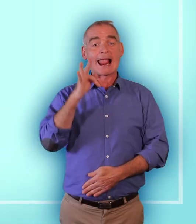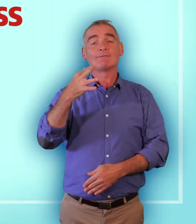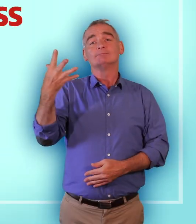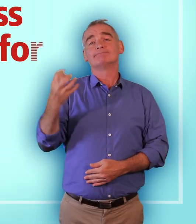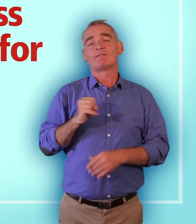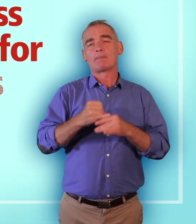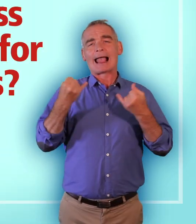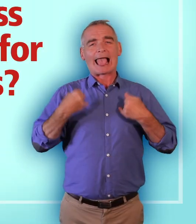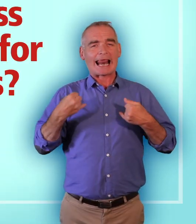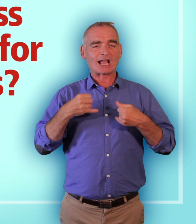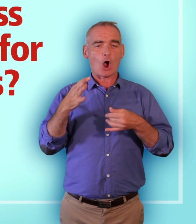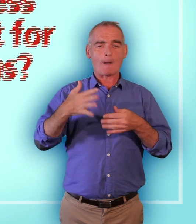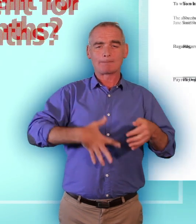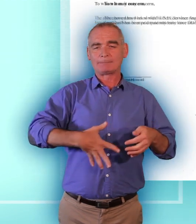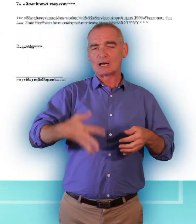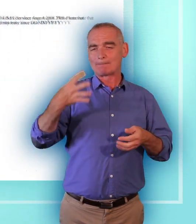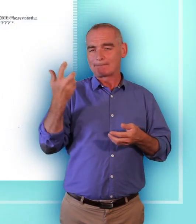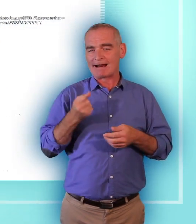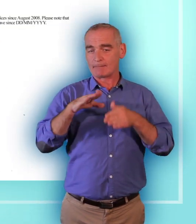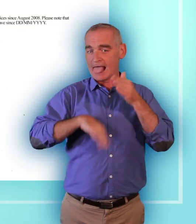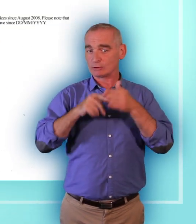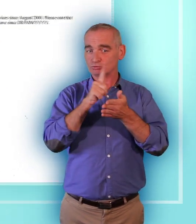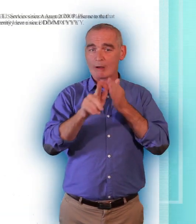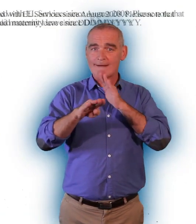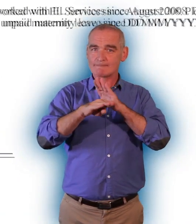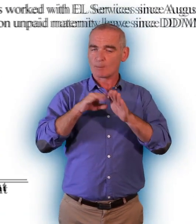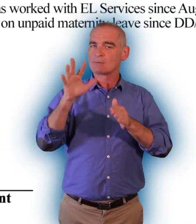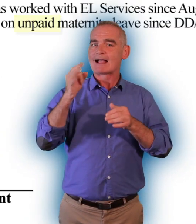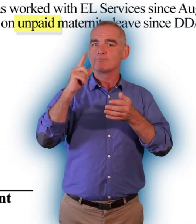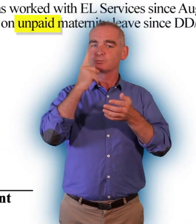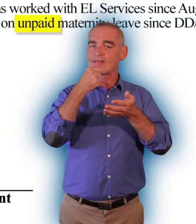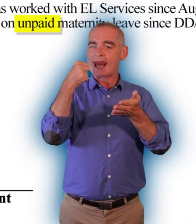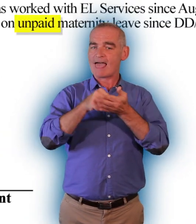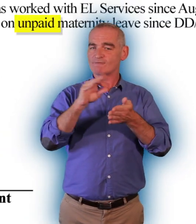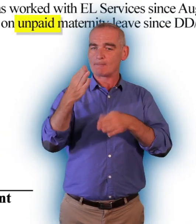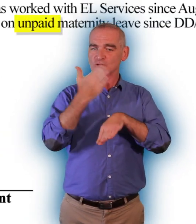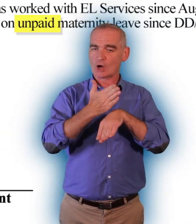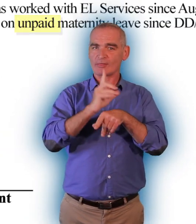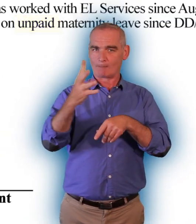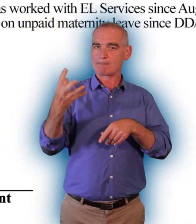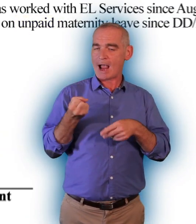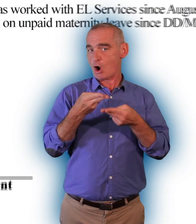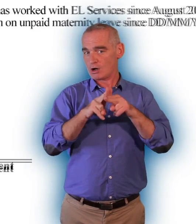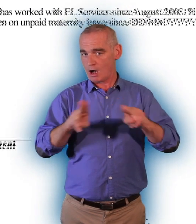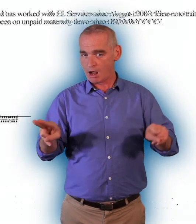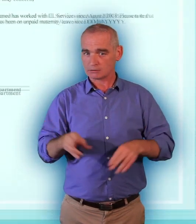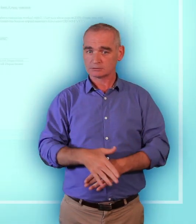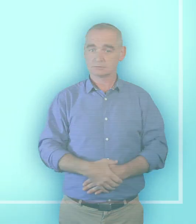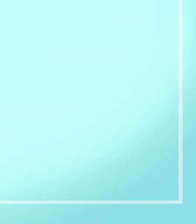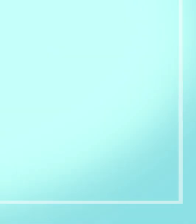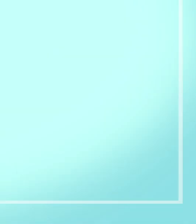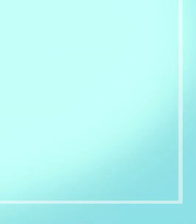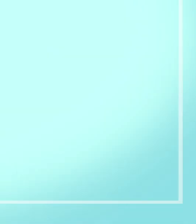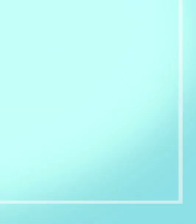If you're getting illness or maternity benefit for less than 12 months, send us a letter from your employer stating if you're being paid or